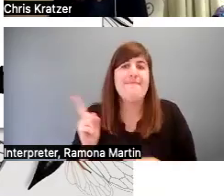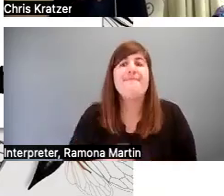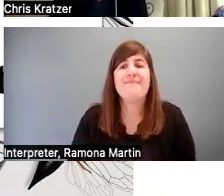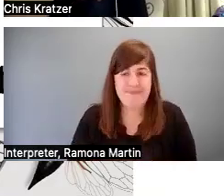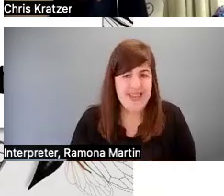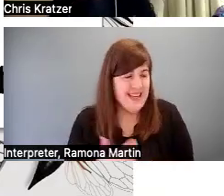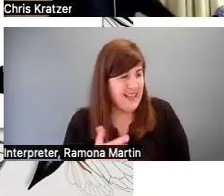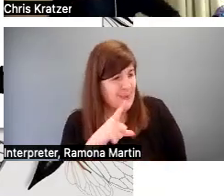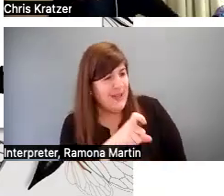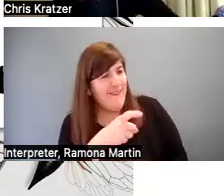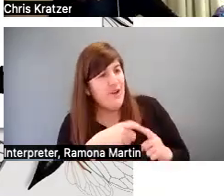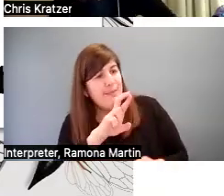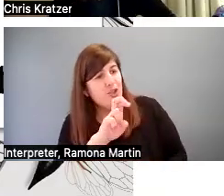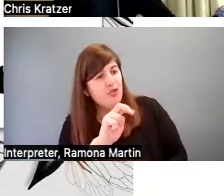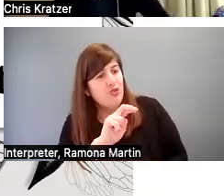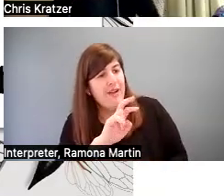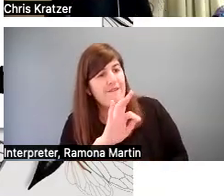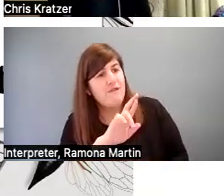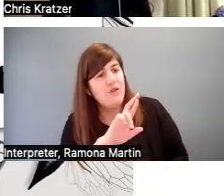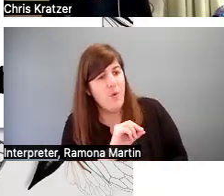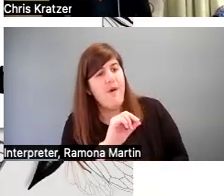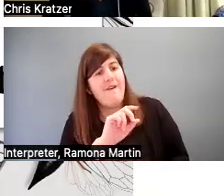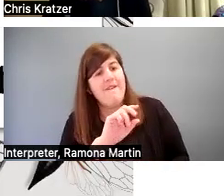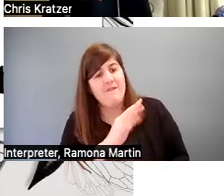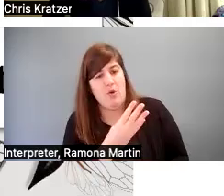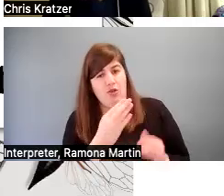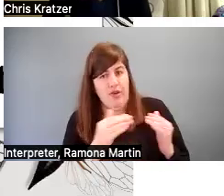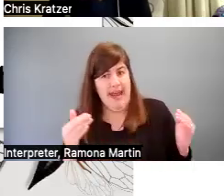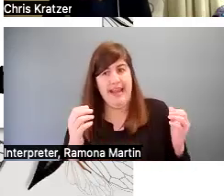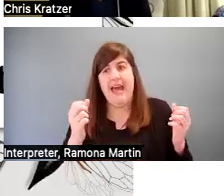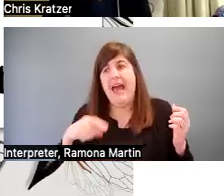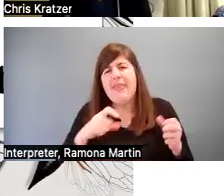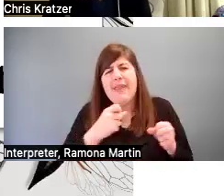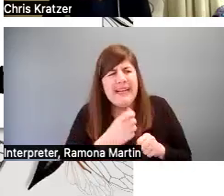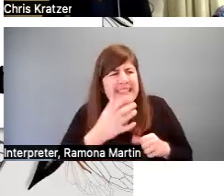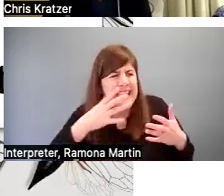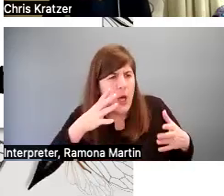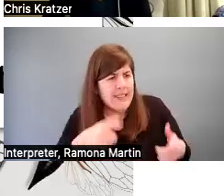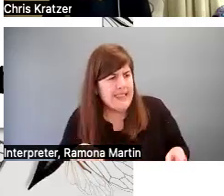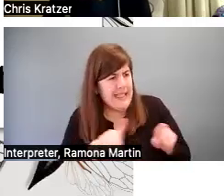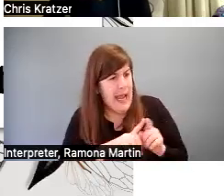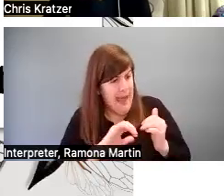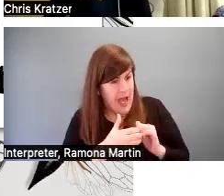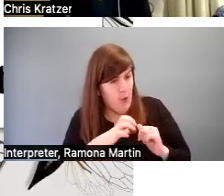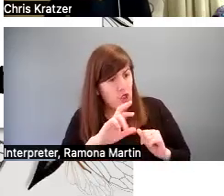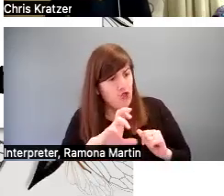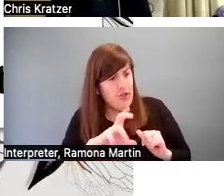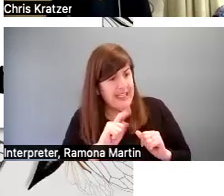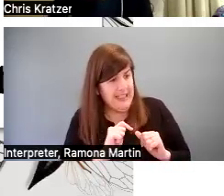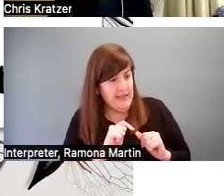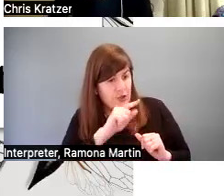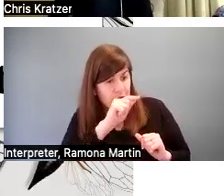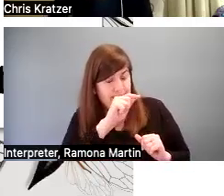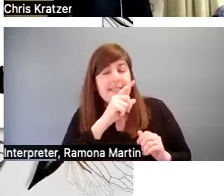next question is from Renfro, fourth grade. How do cicadas make their sound? And is it the same as how a cricket chirps? That's